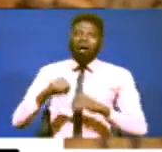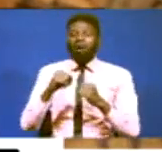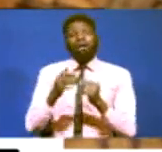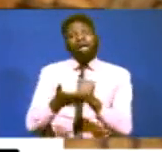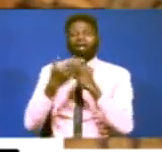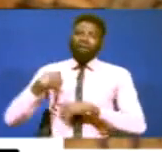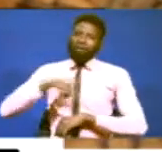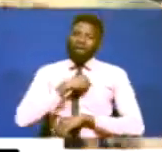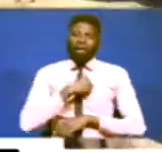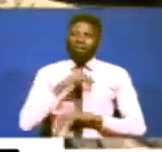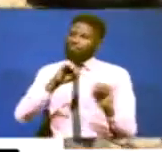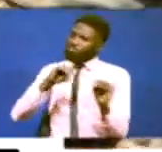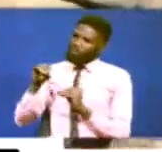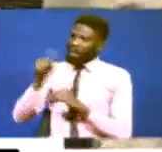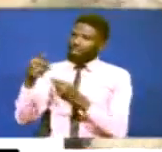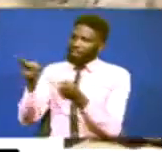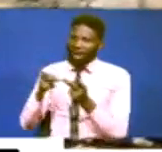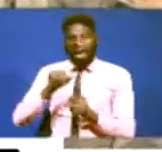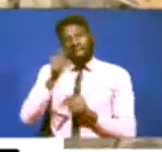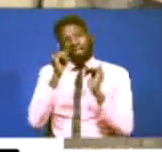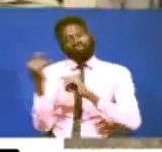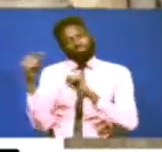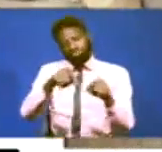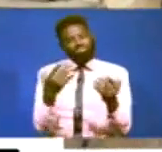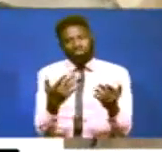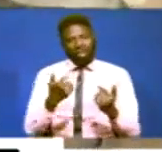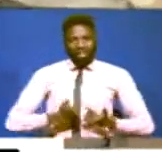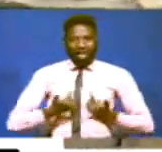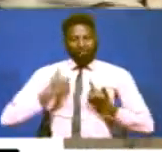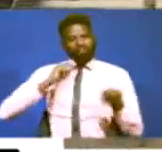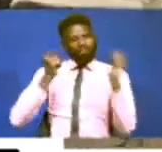Kamche Menza for Sunday Express.